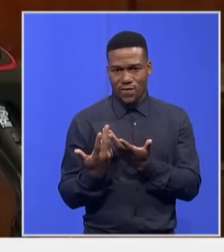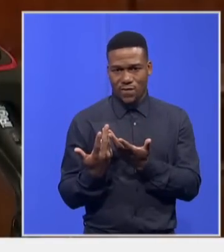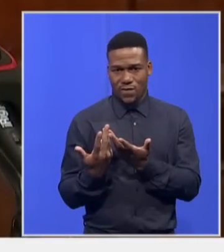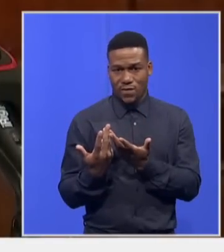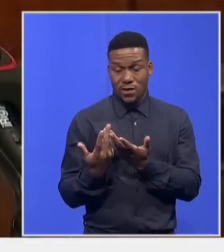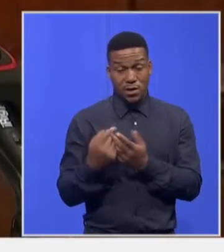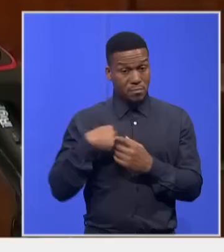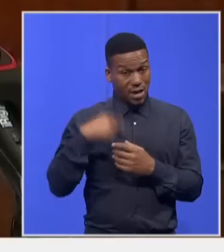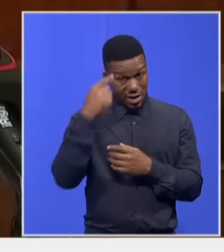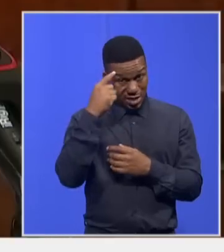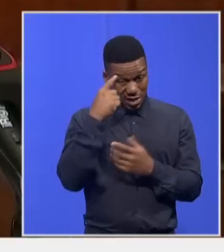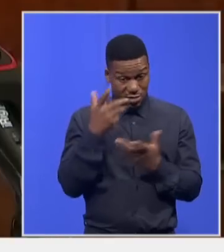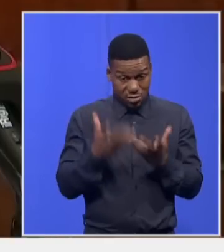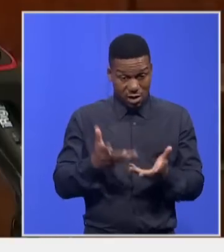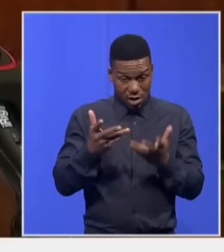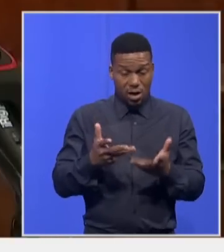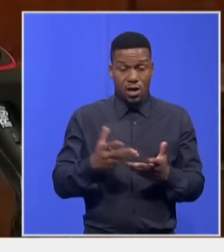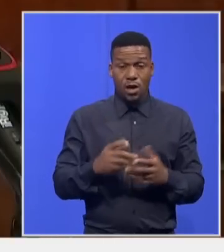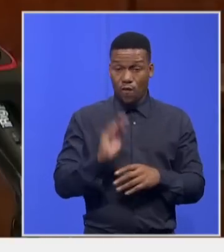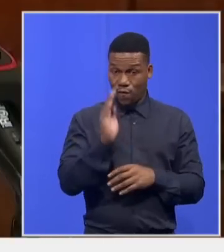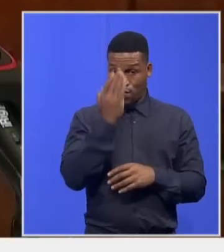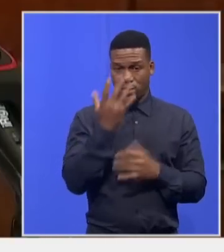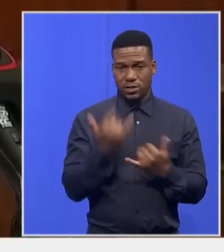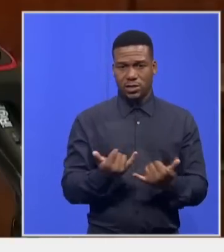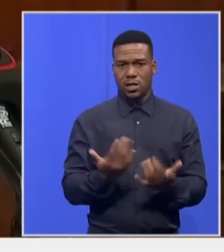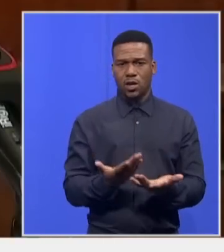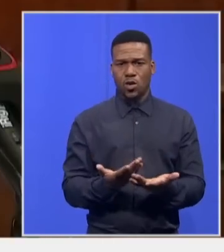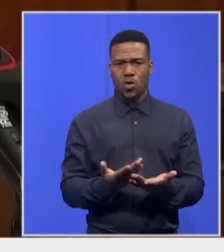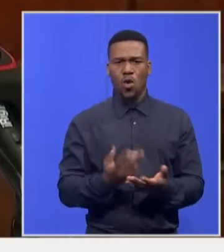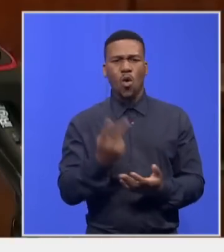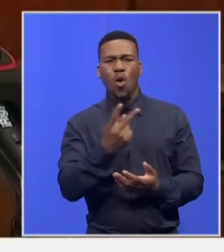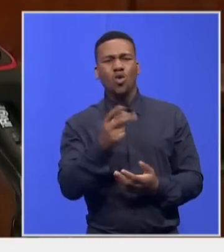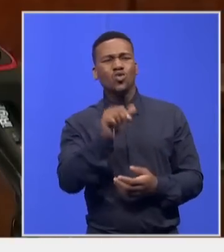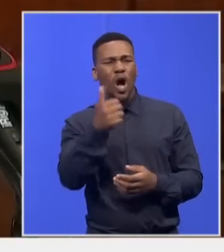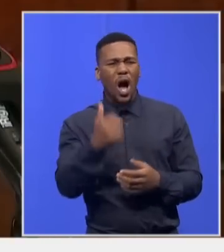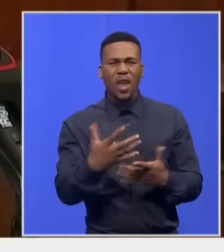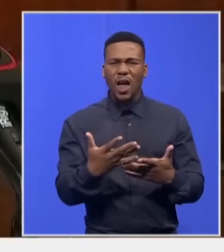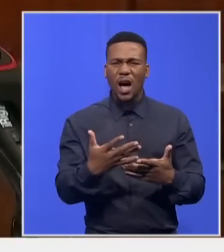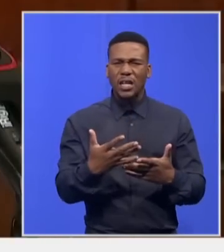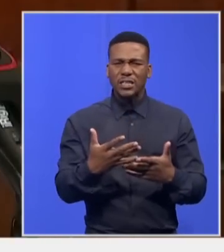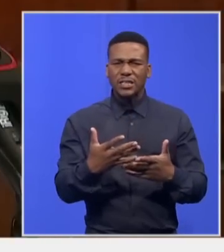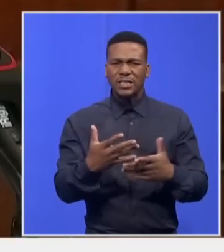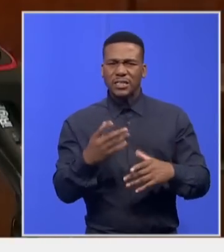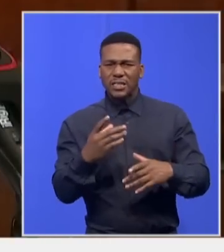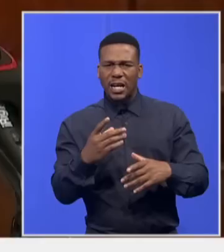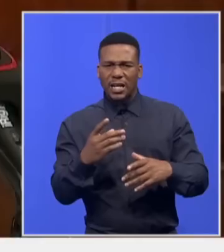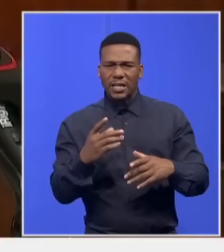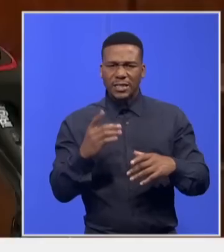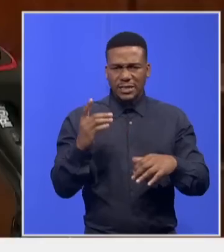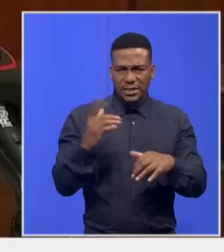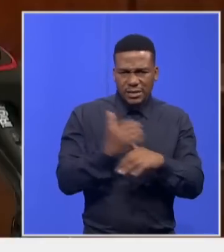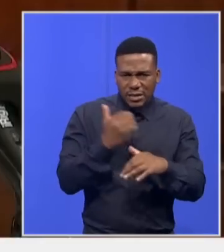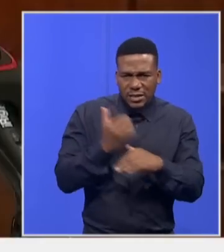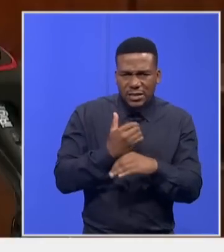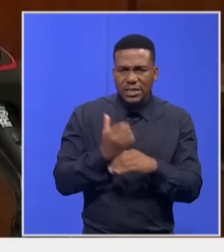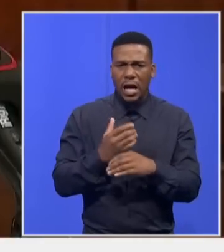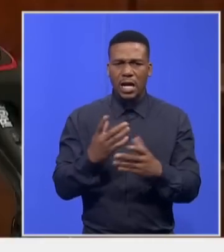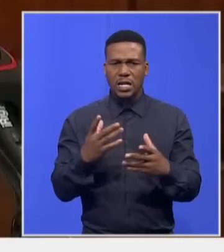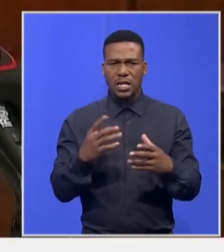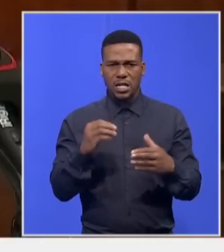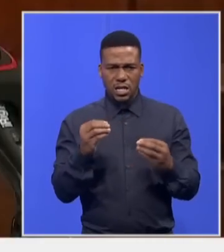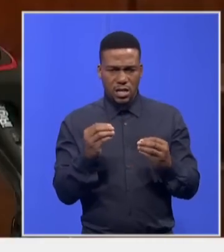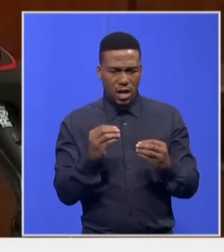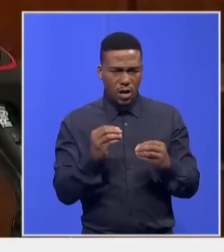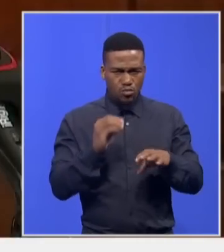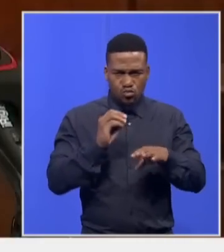that is confronting us. And then there are also design issues. Attend to the issues of outage